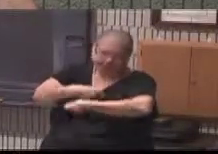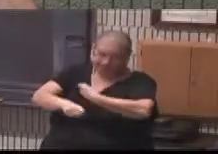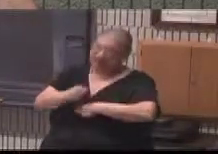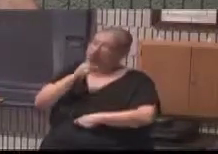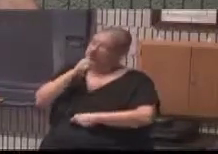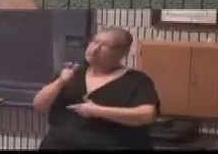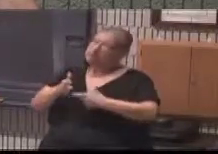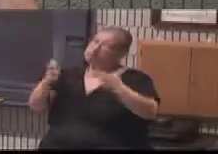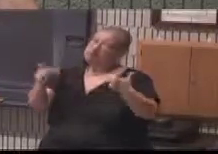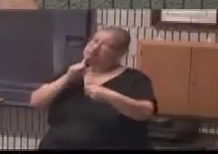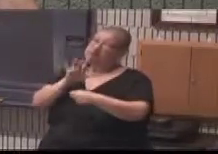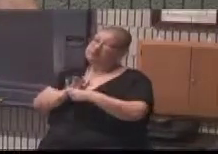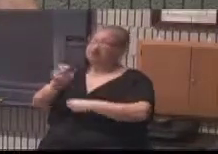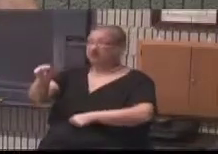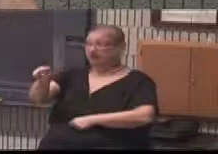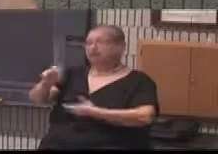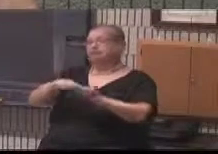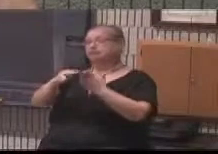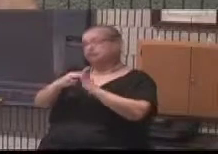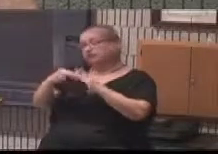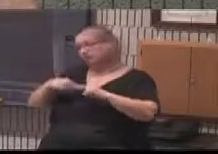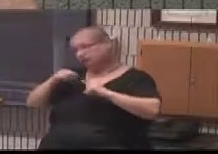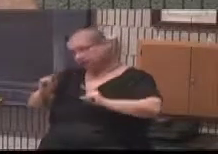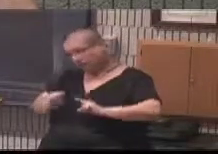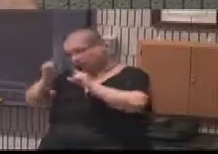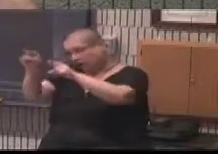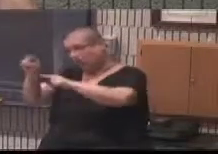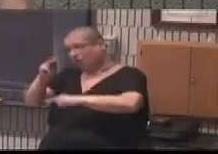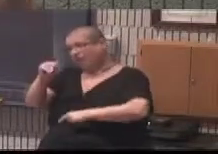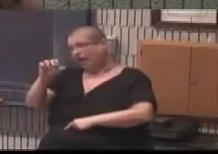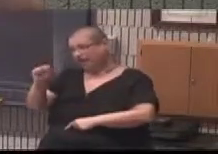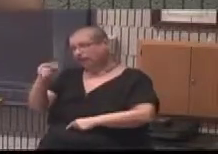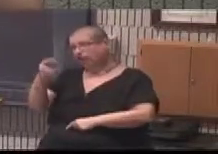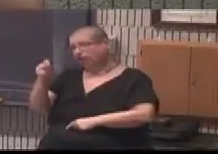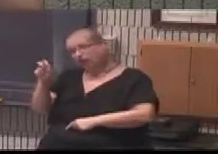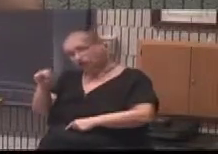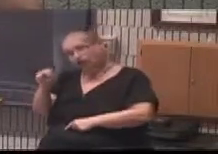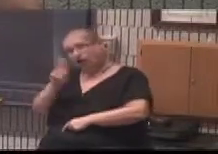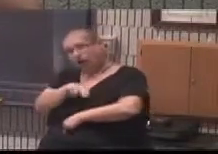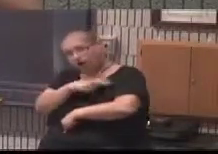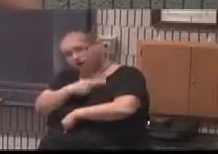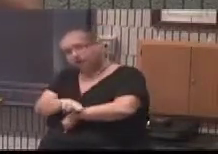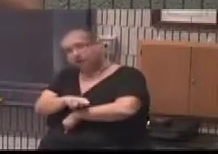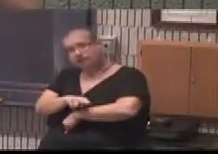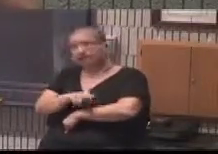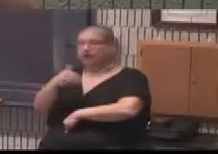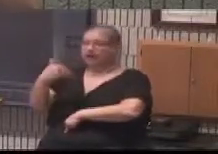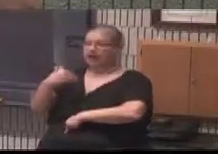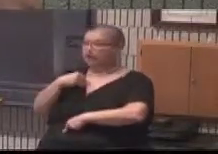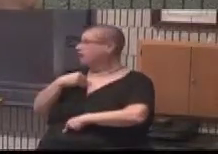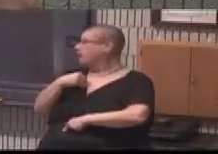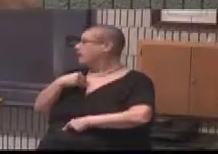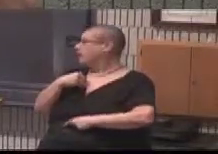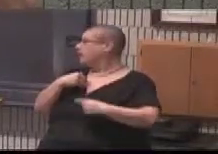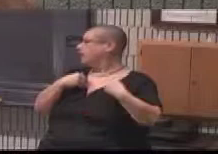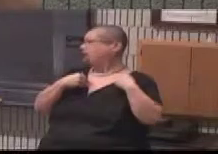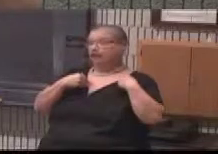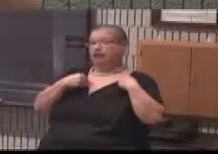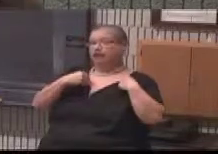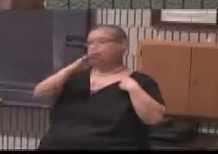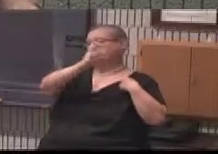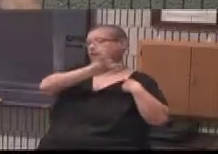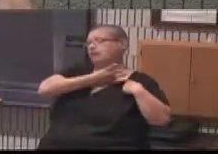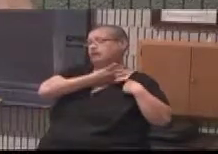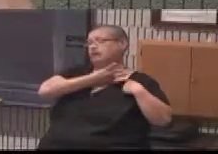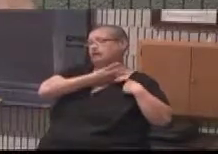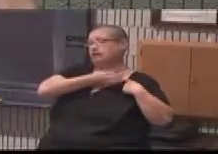for everyone. It involved me going in to Mass General and having surgically placed a central venous catheter, which is in my vena